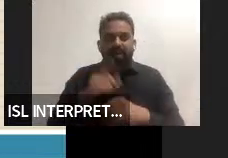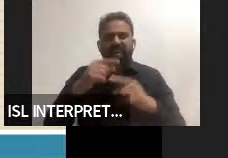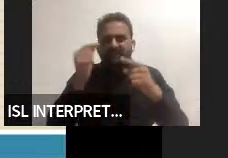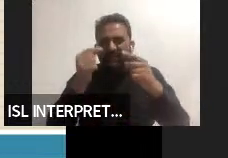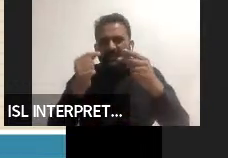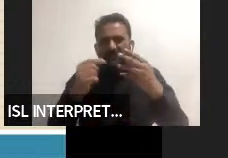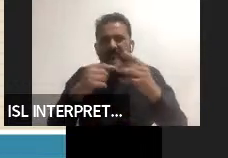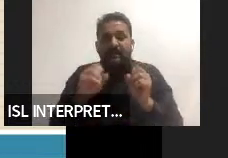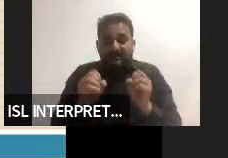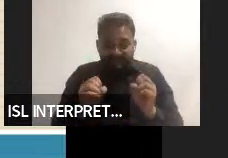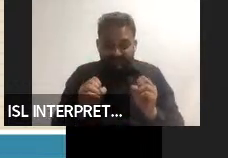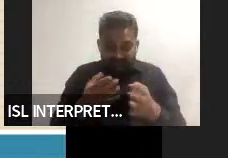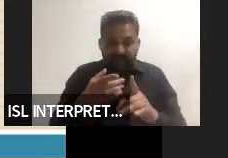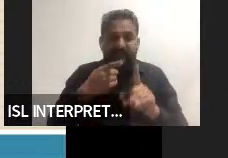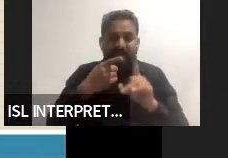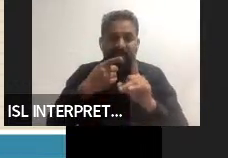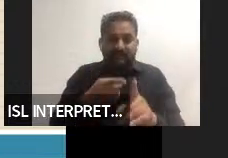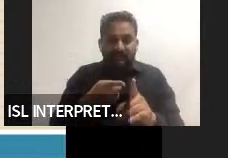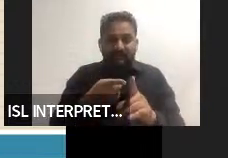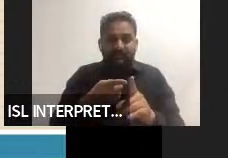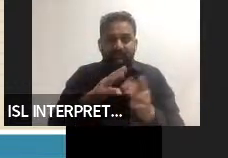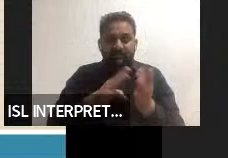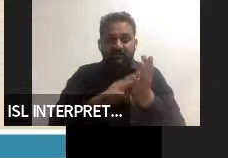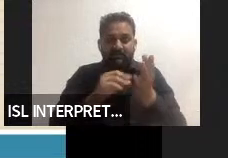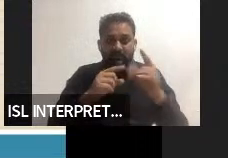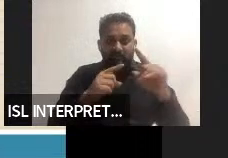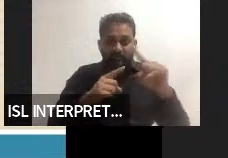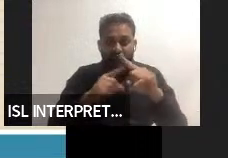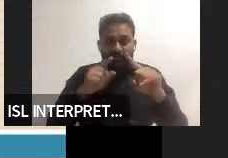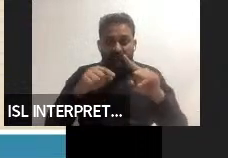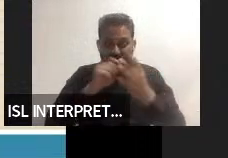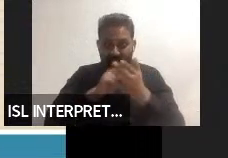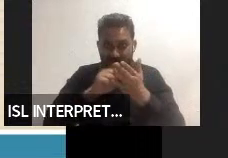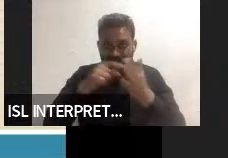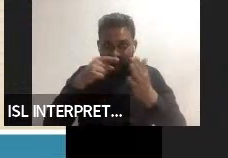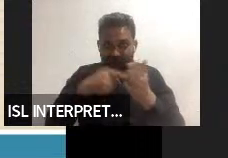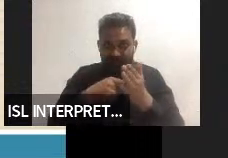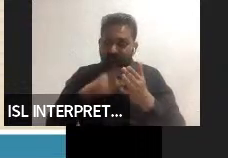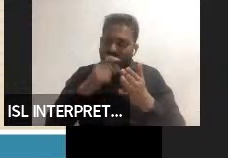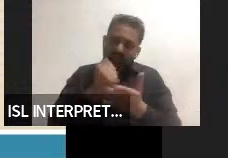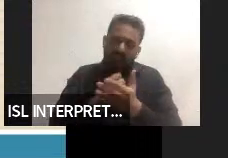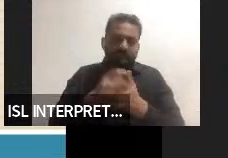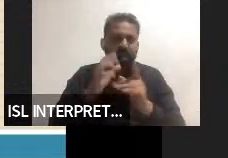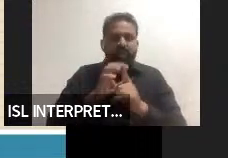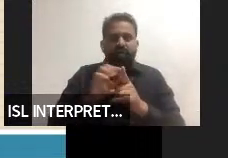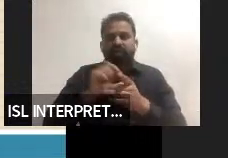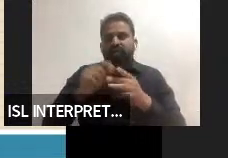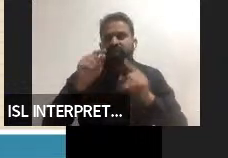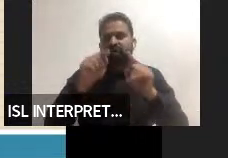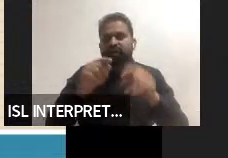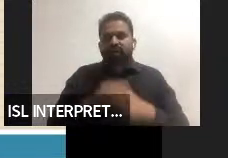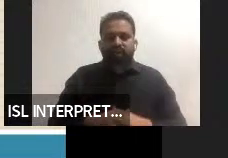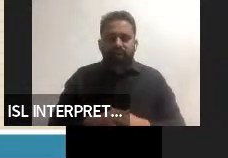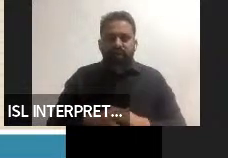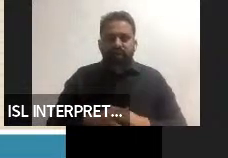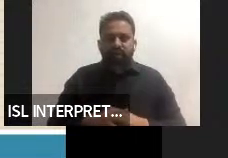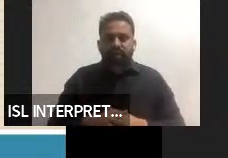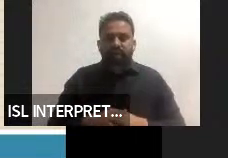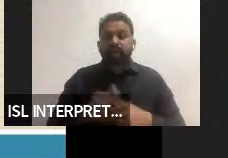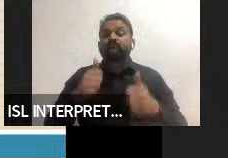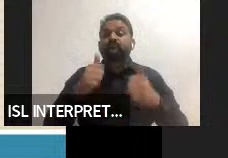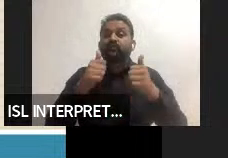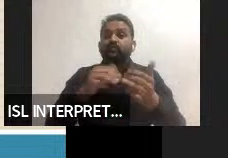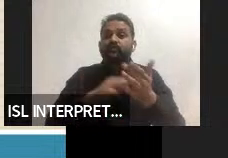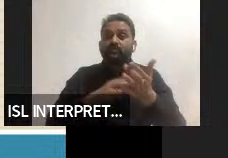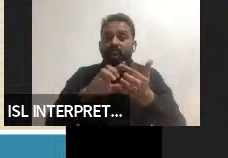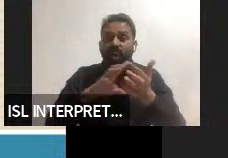the in the mood memoranda writing, you should have these pages in that one. A good memoranda,